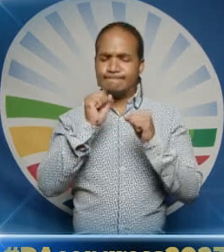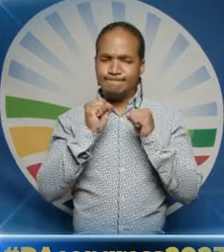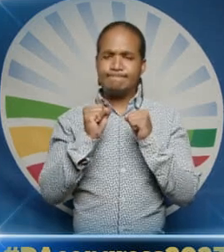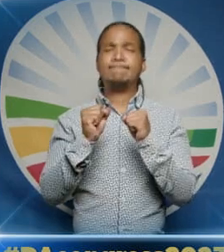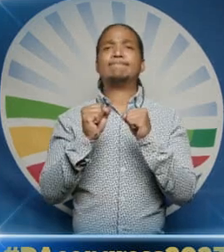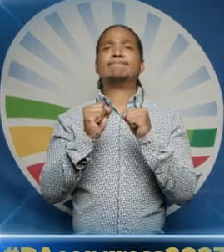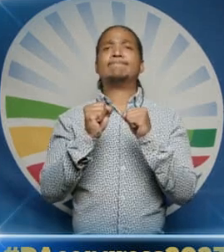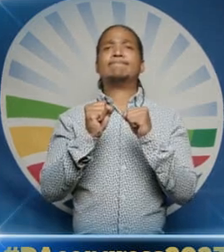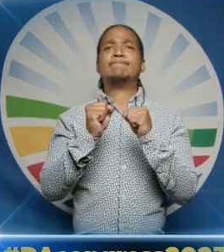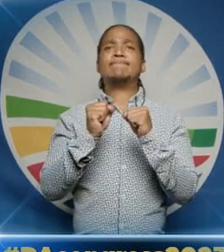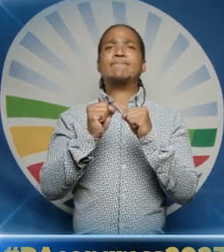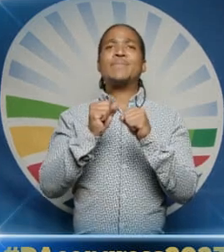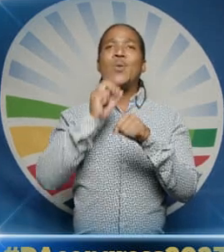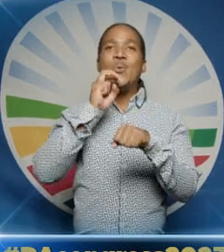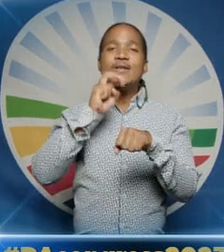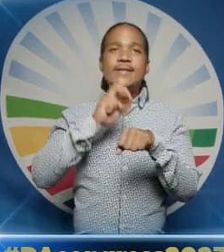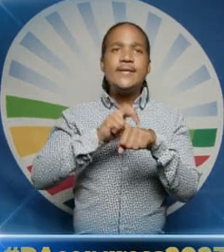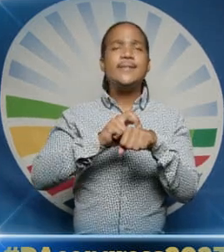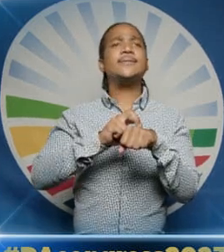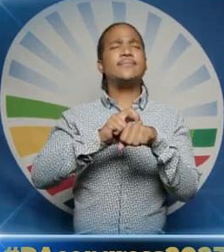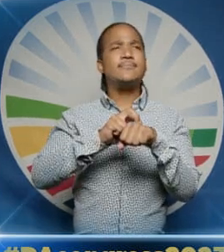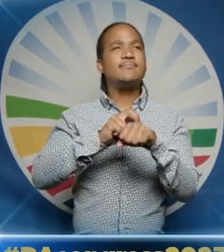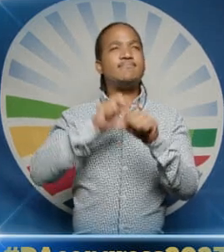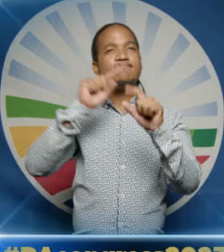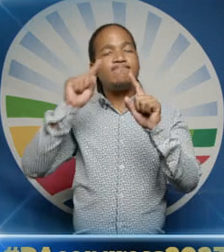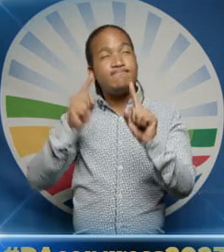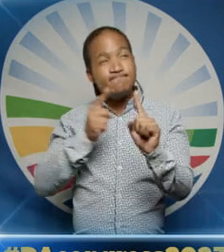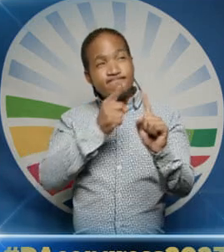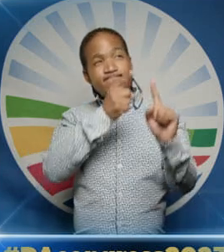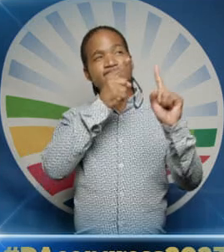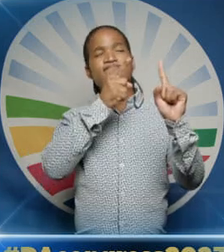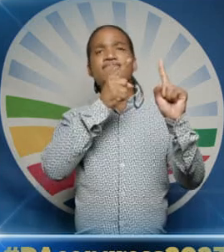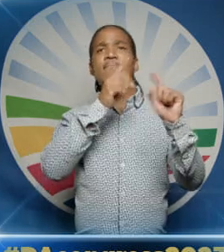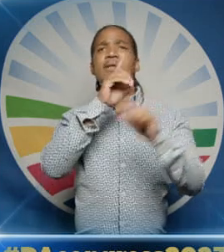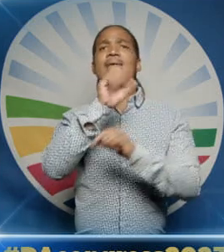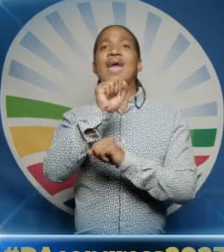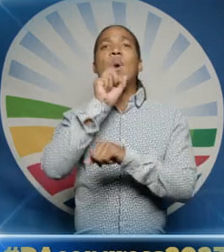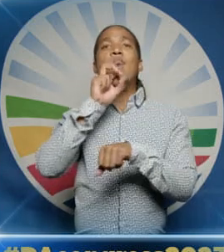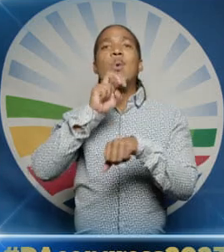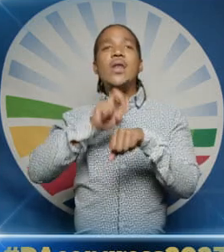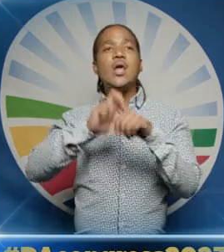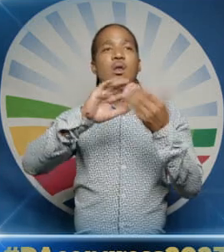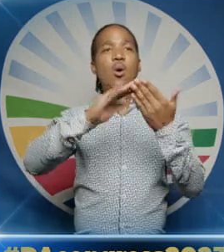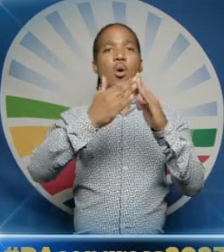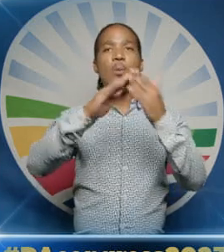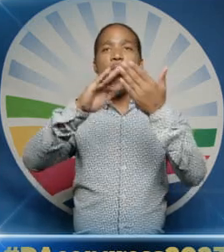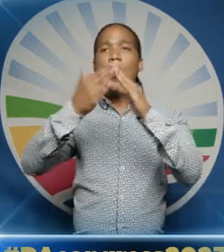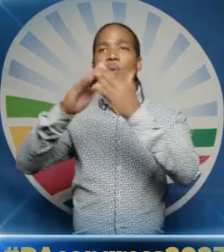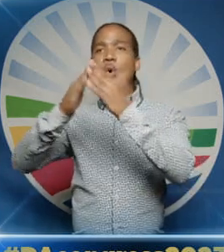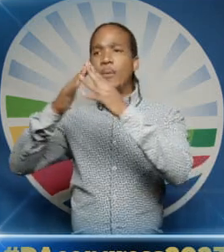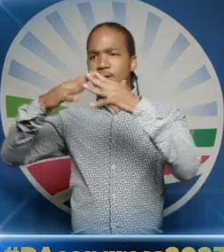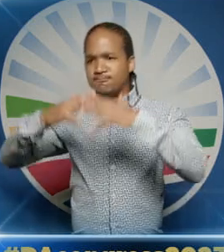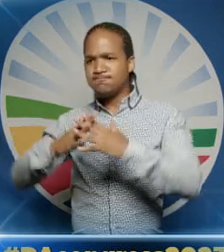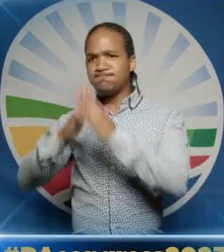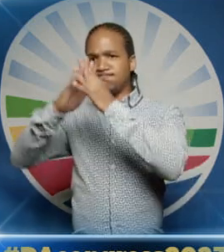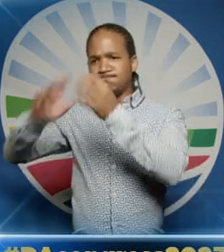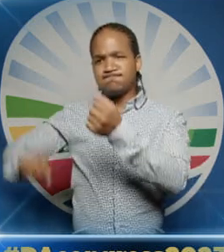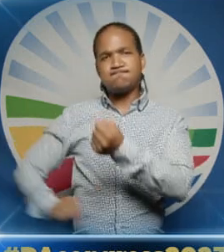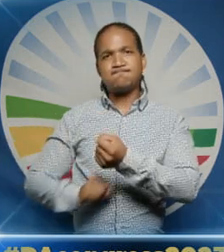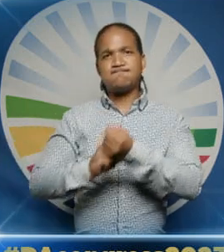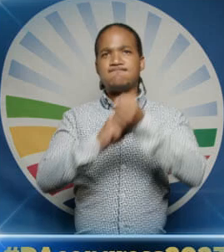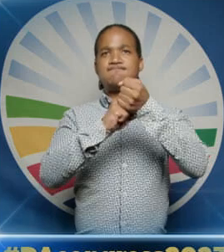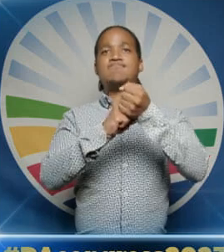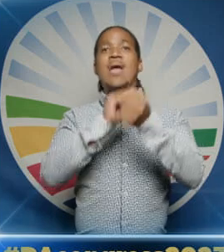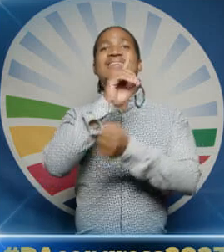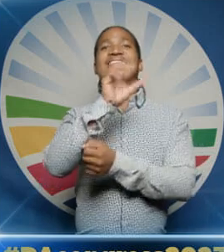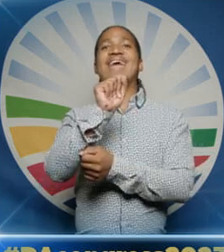why we need a determined DA. This is why we need communities to unite behind the DA. We need a party